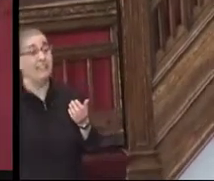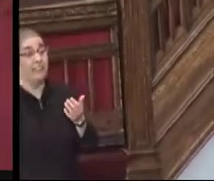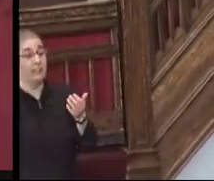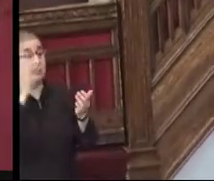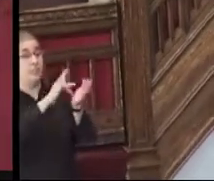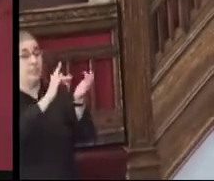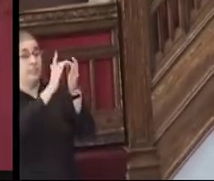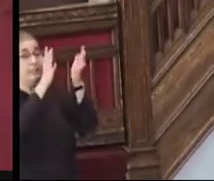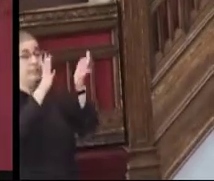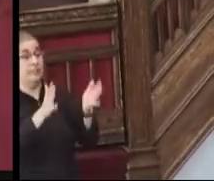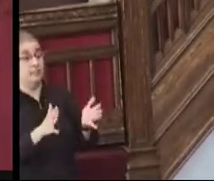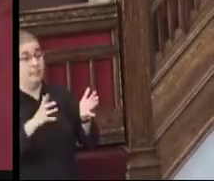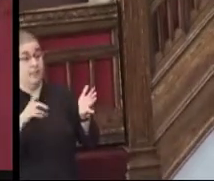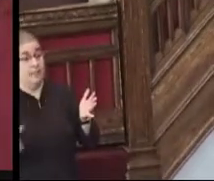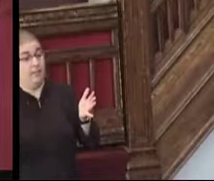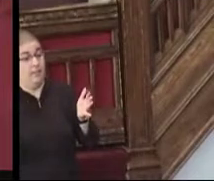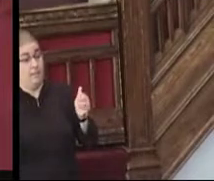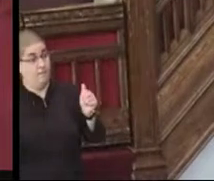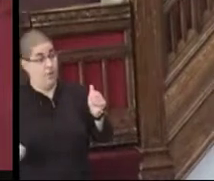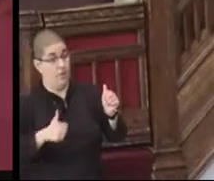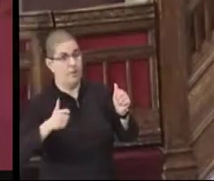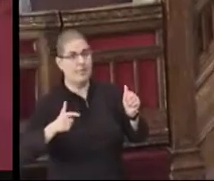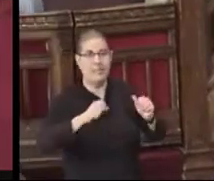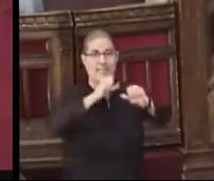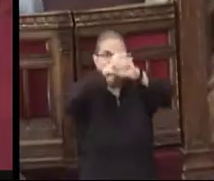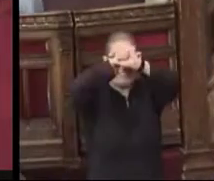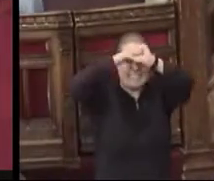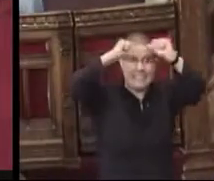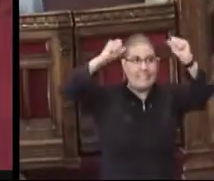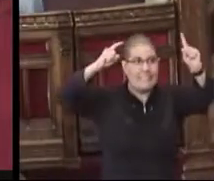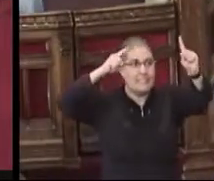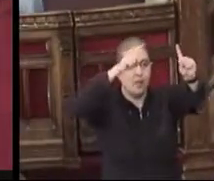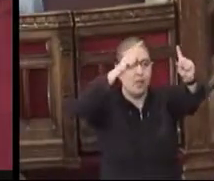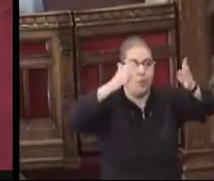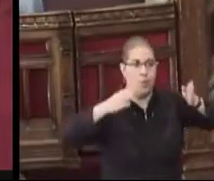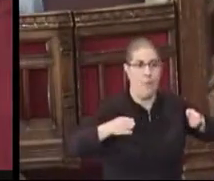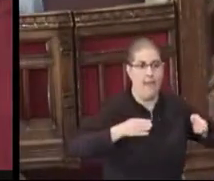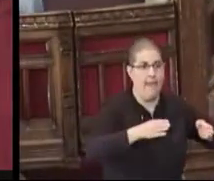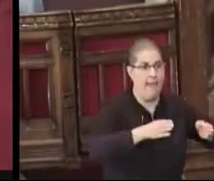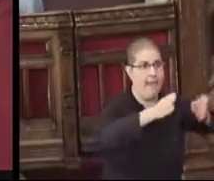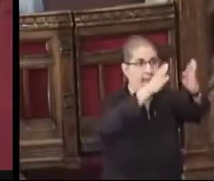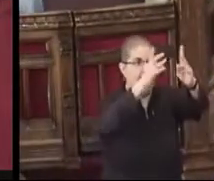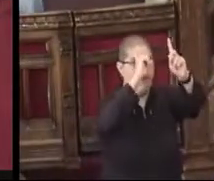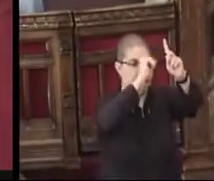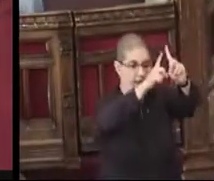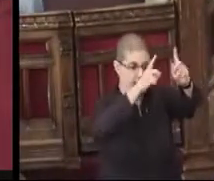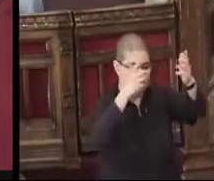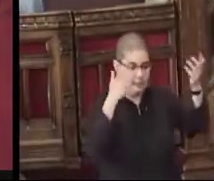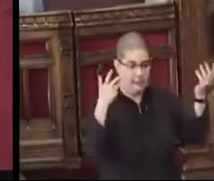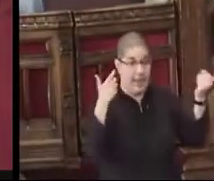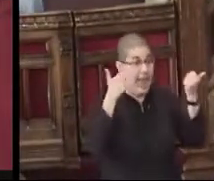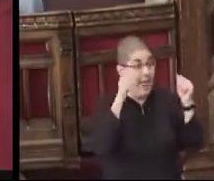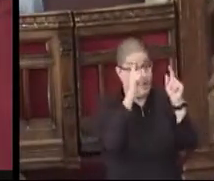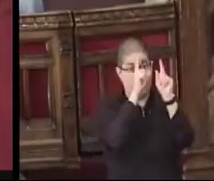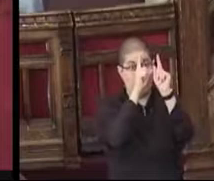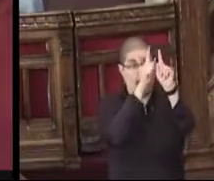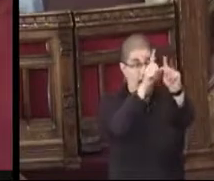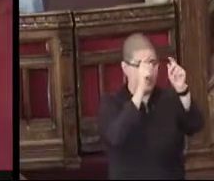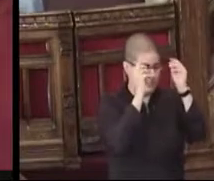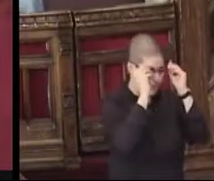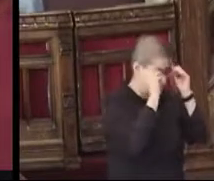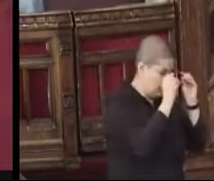movement the way we live our lives. With any way, you can either go forward or